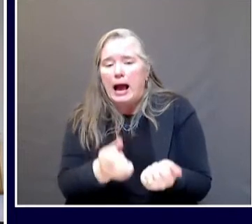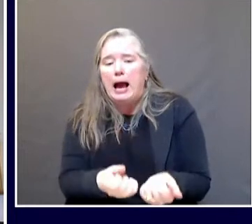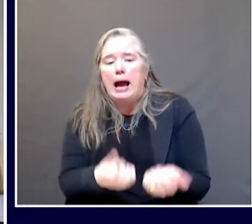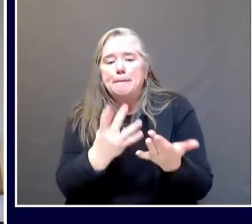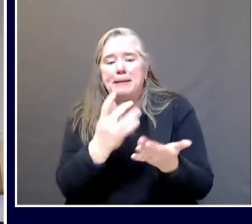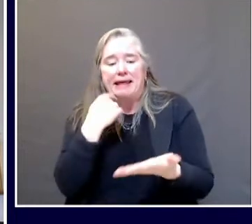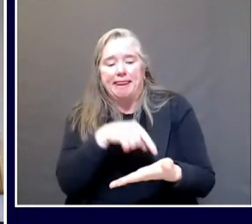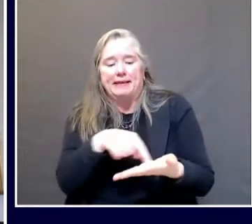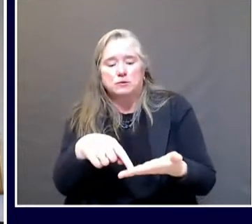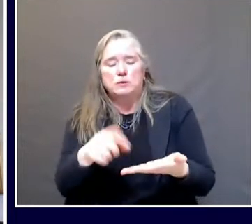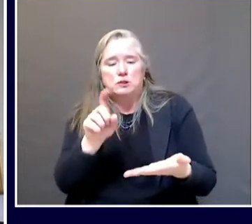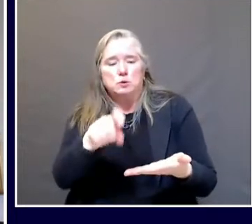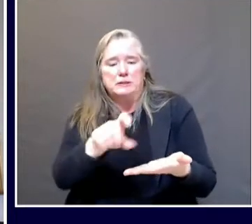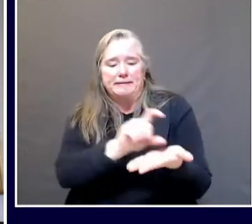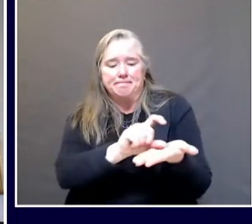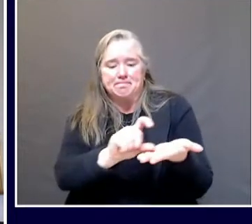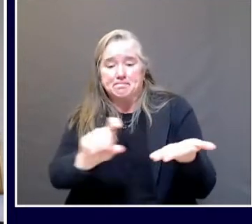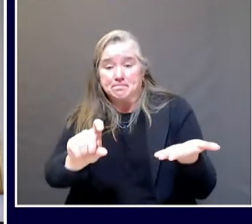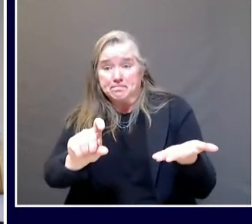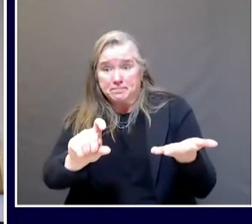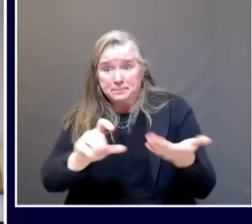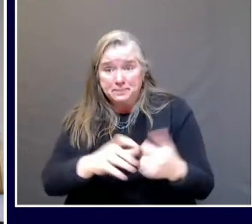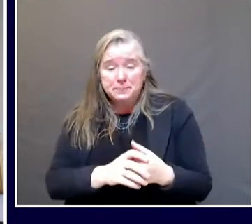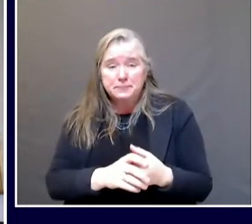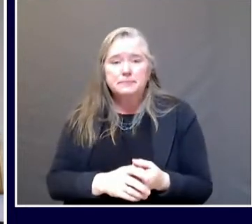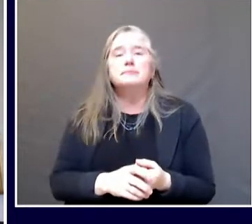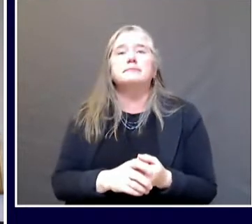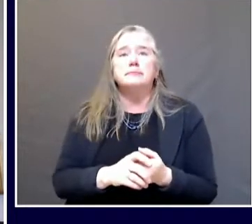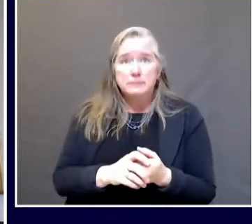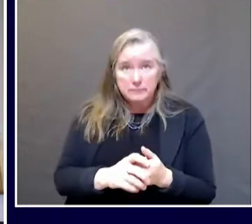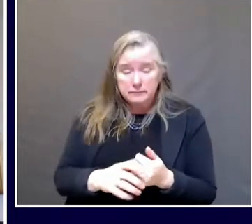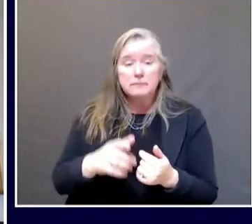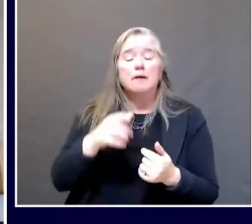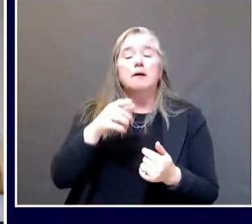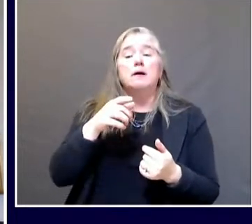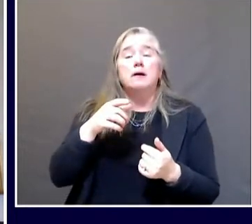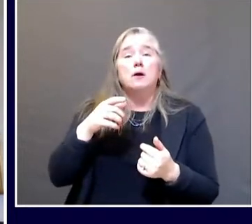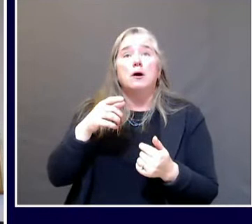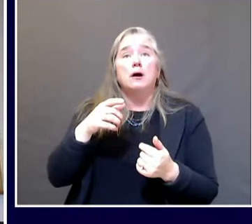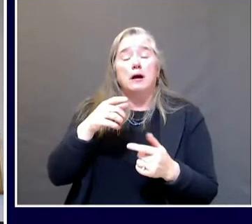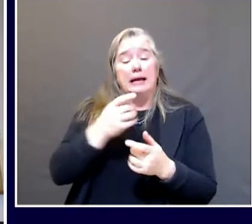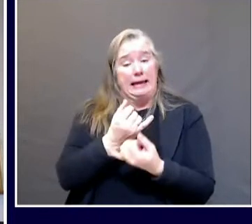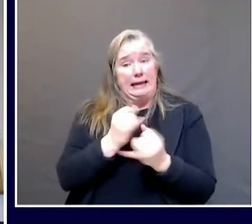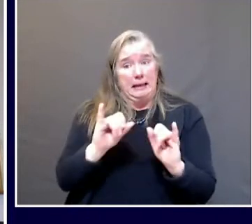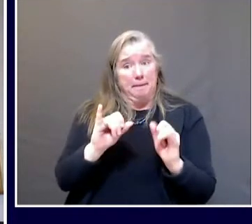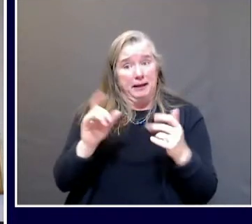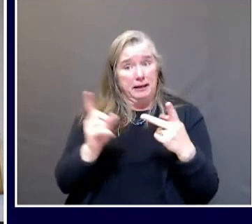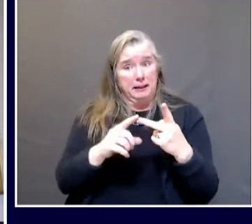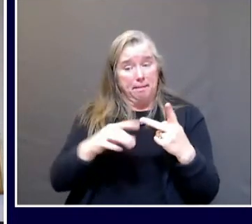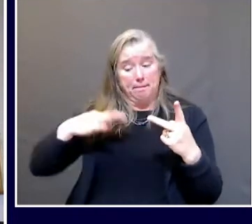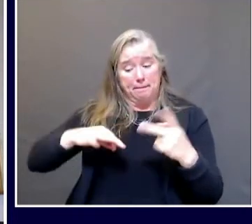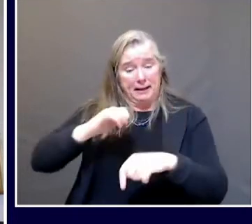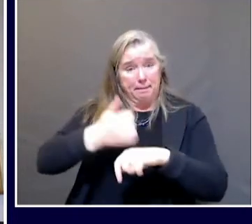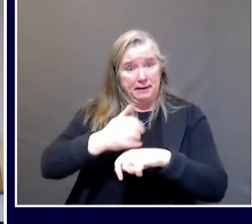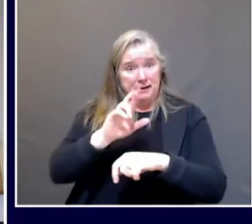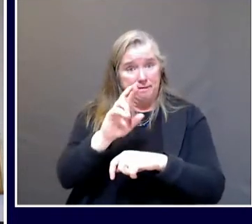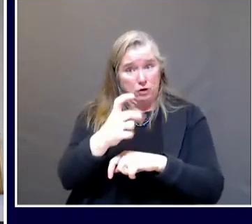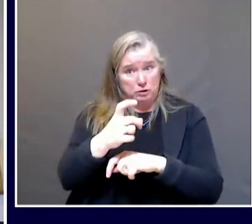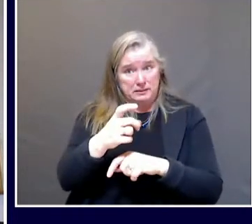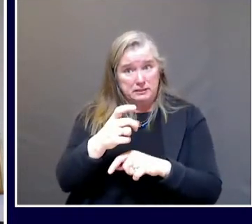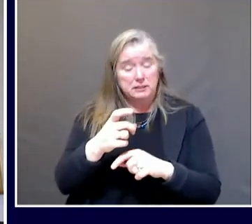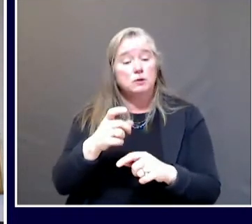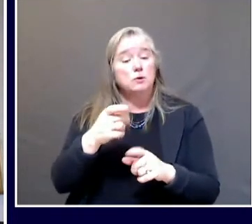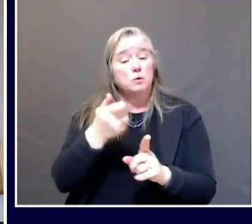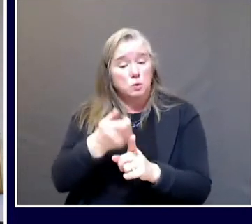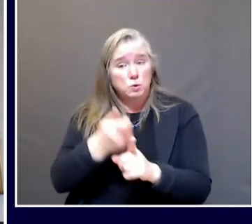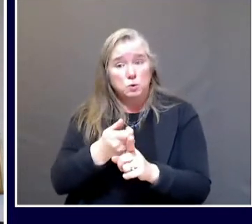and do every week. I have to say the reviews that we've received from the independent Maine-based pharmacies who have gone